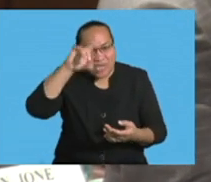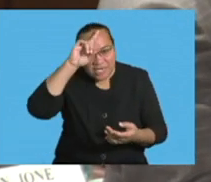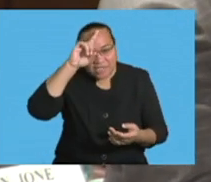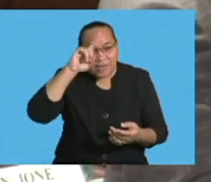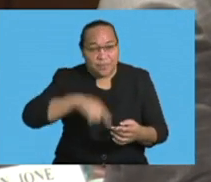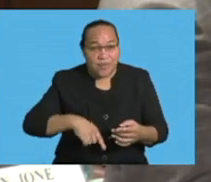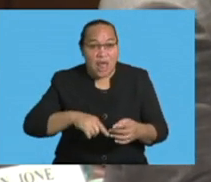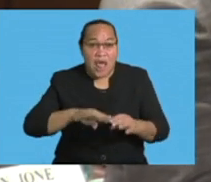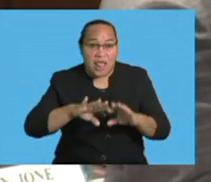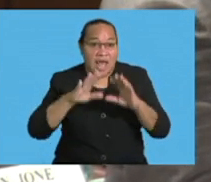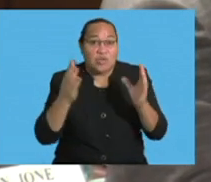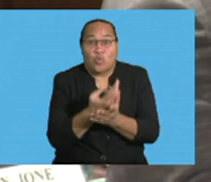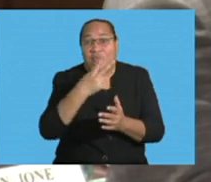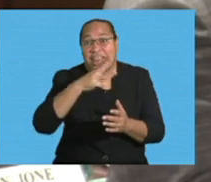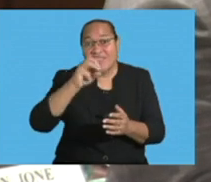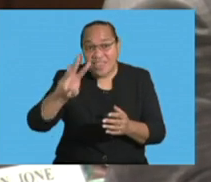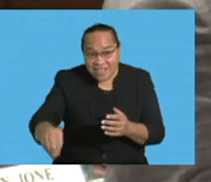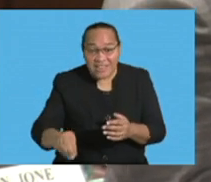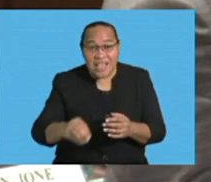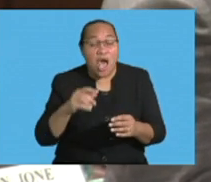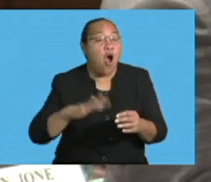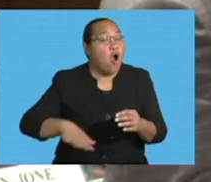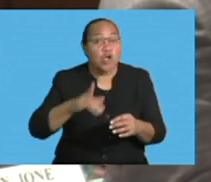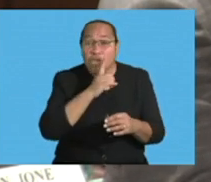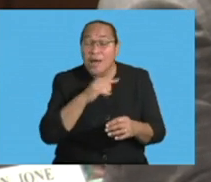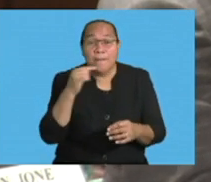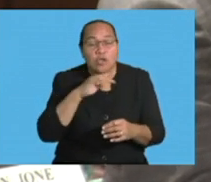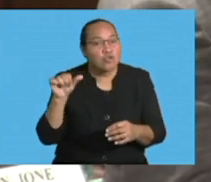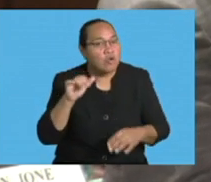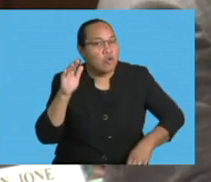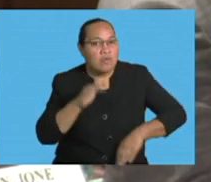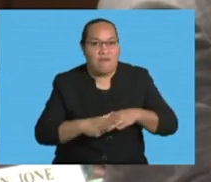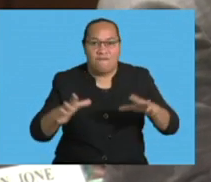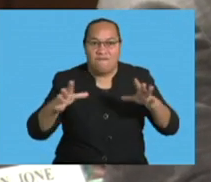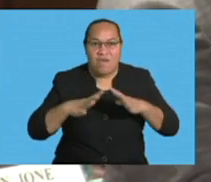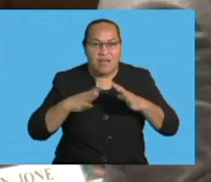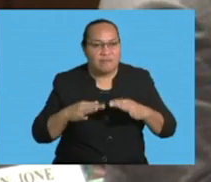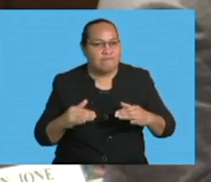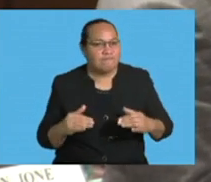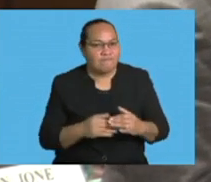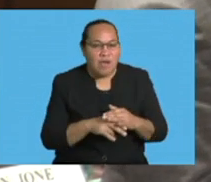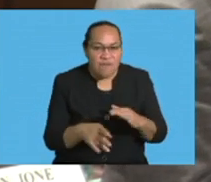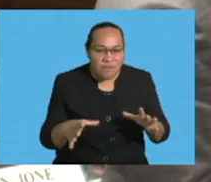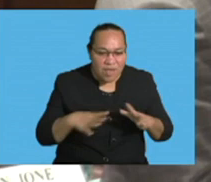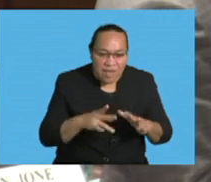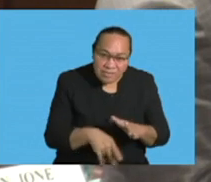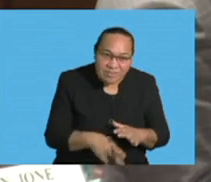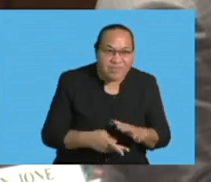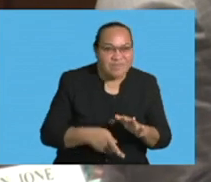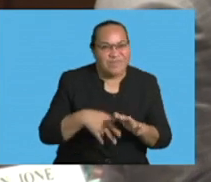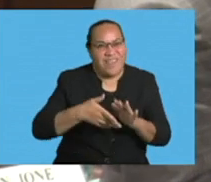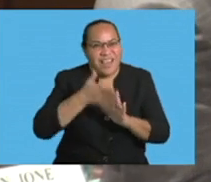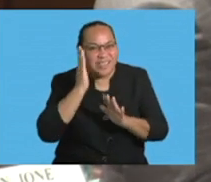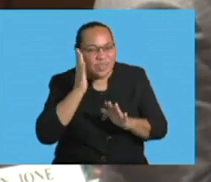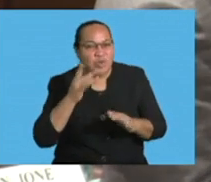is by 2030, all girls and boys complete free, equitable and quality primary and secondary education.